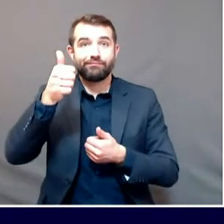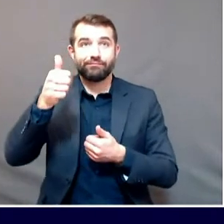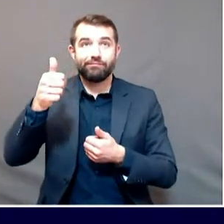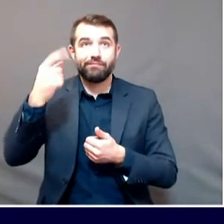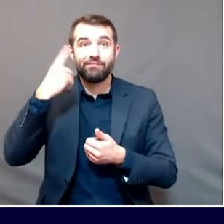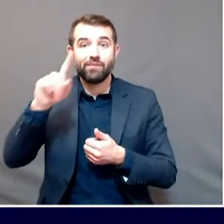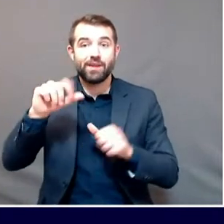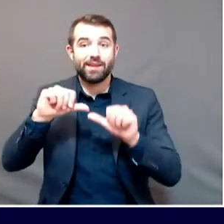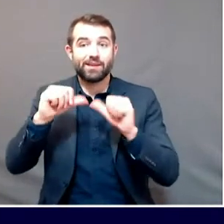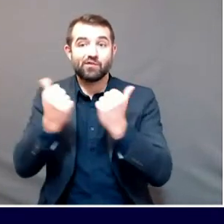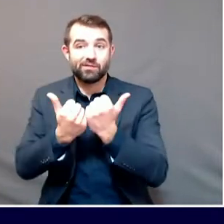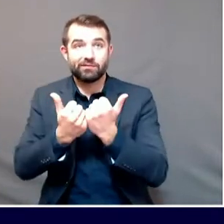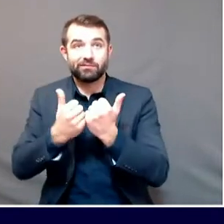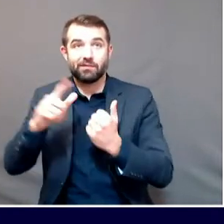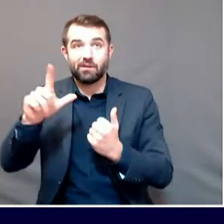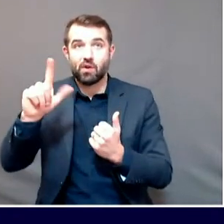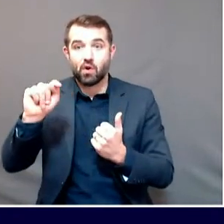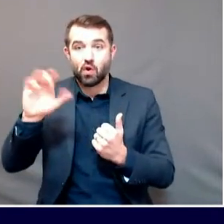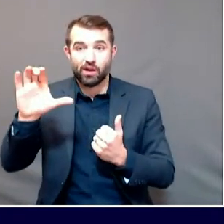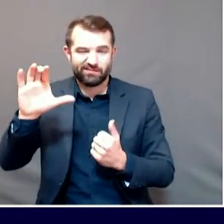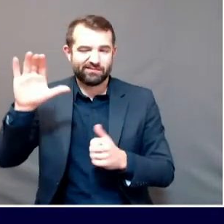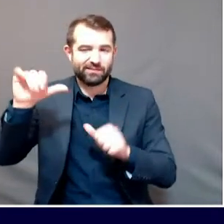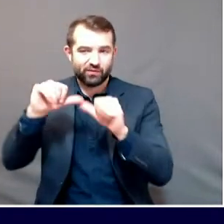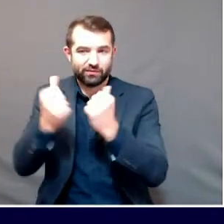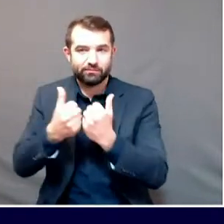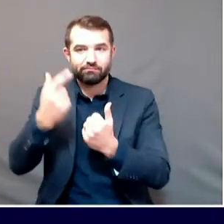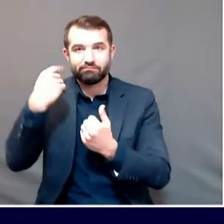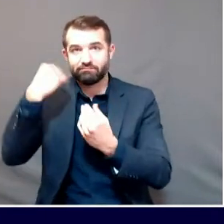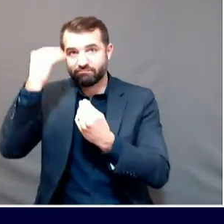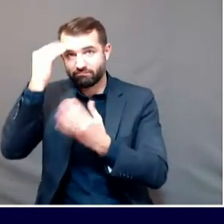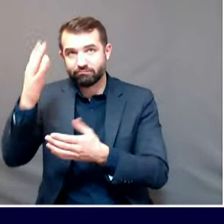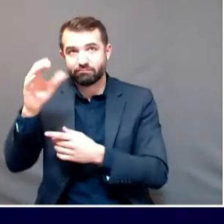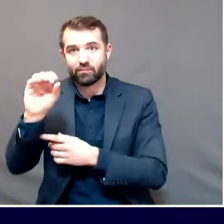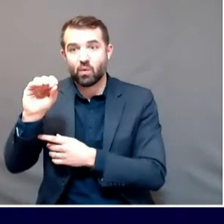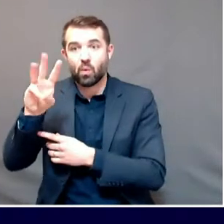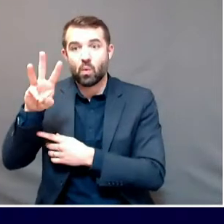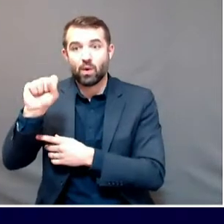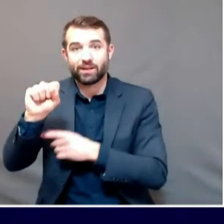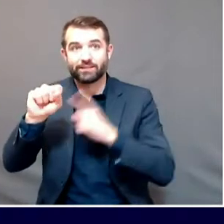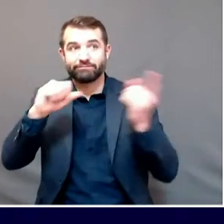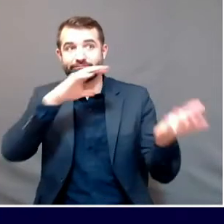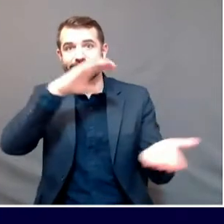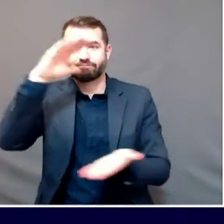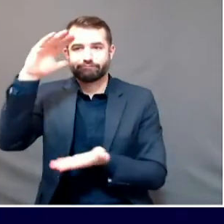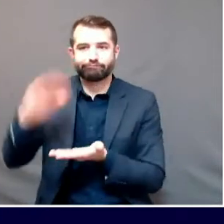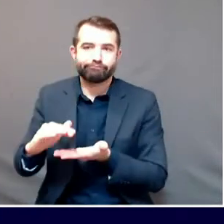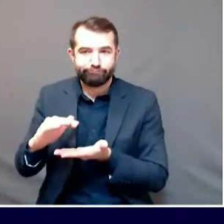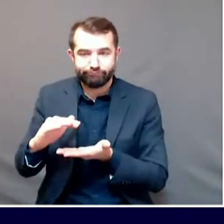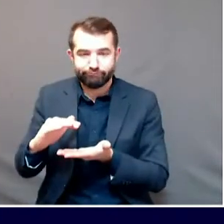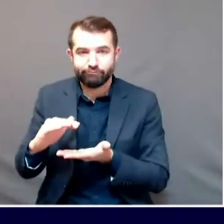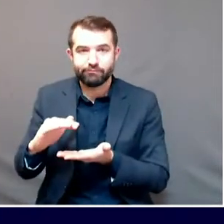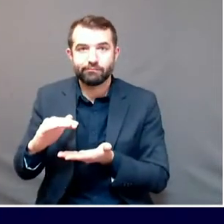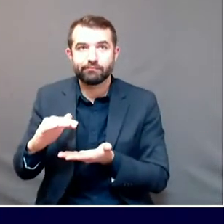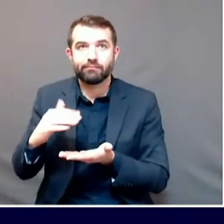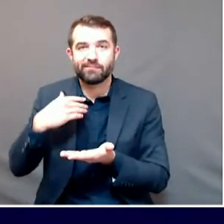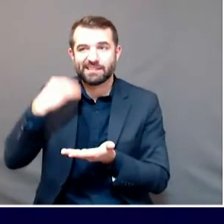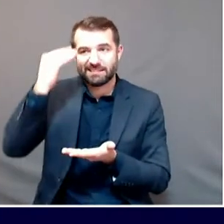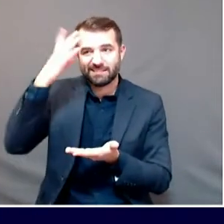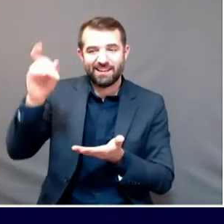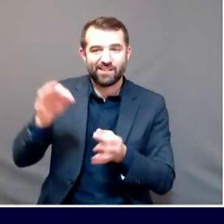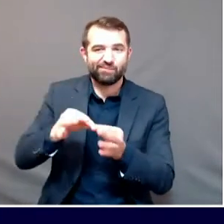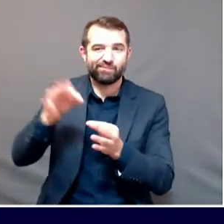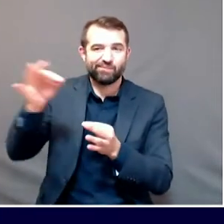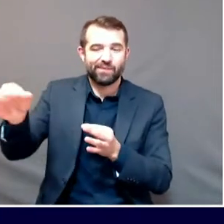Maine know about this change from Operation Warp Speed that prompted this. And then I believe on a call